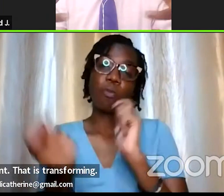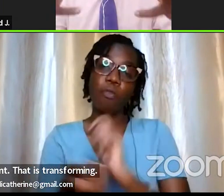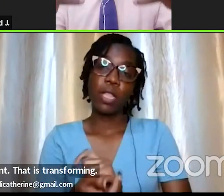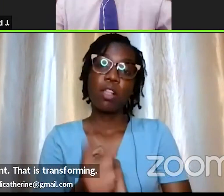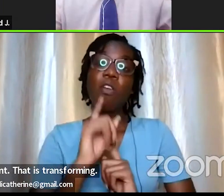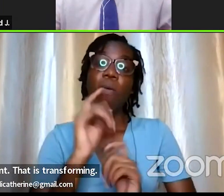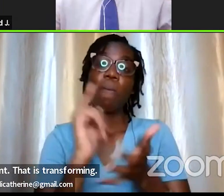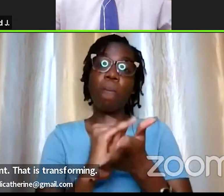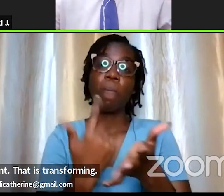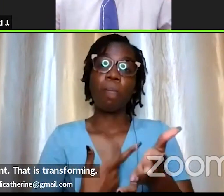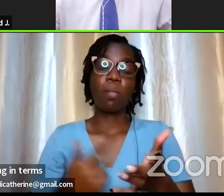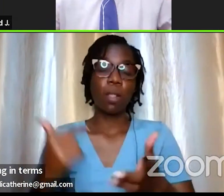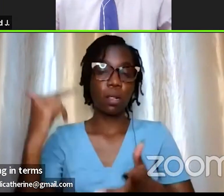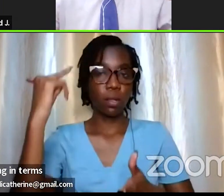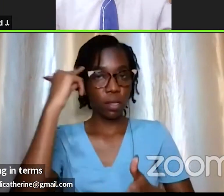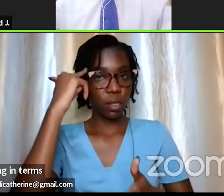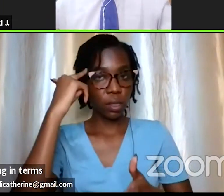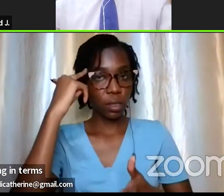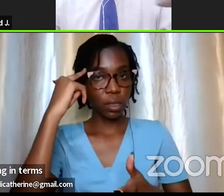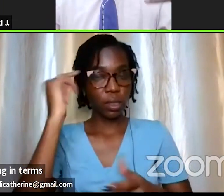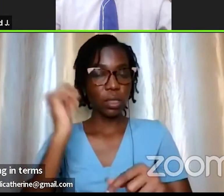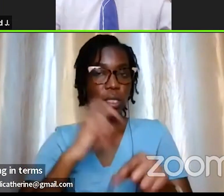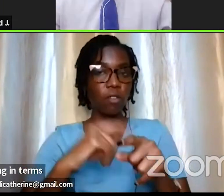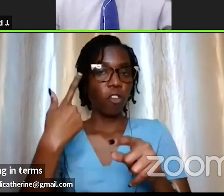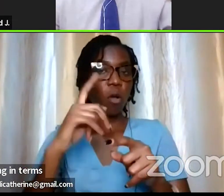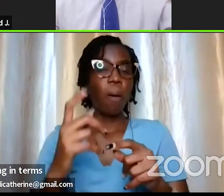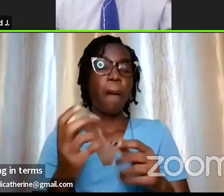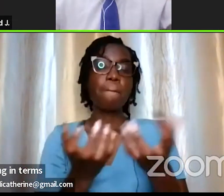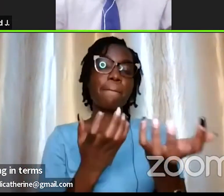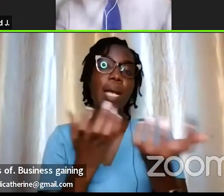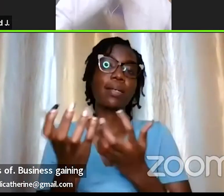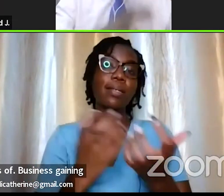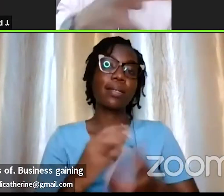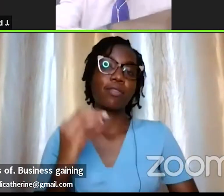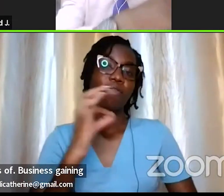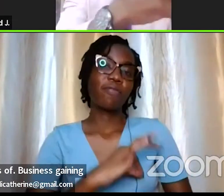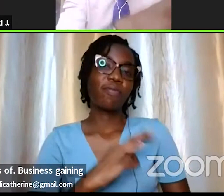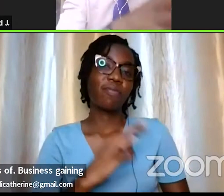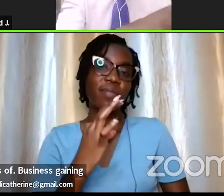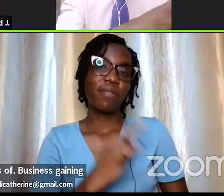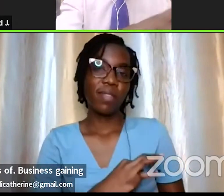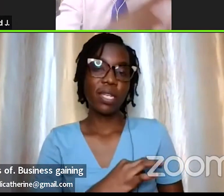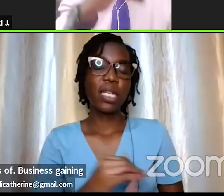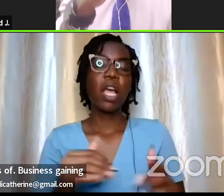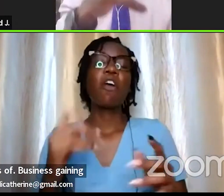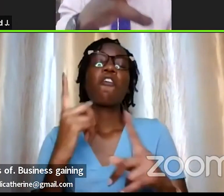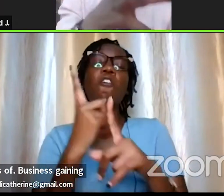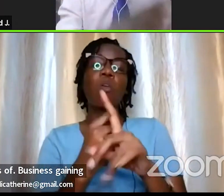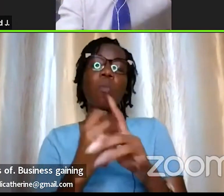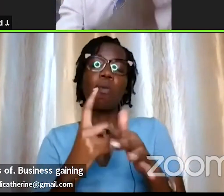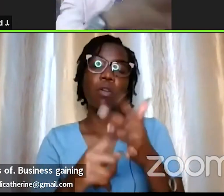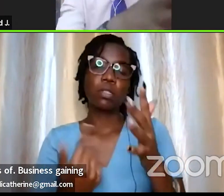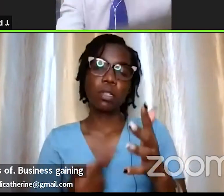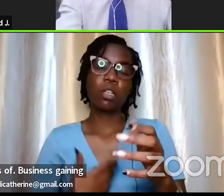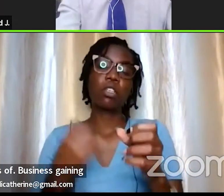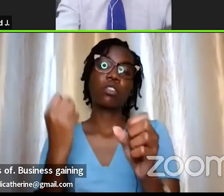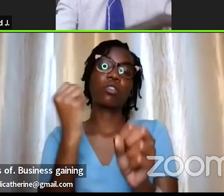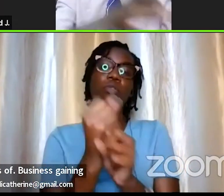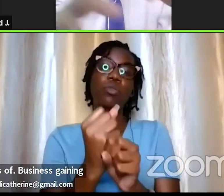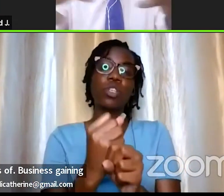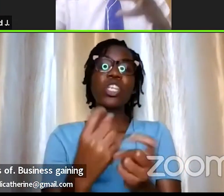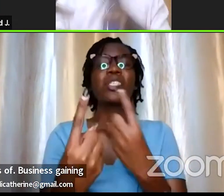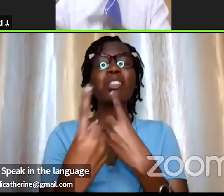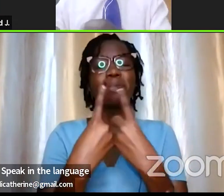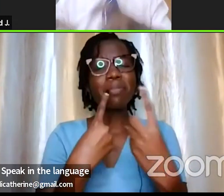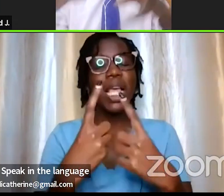thinking in terms of business gaining profit out of what you are doing. Speak in the